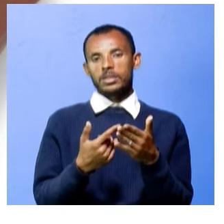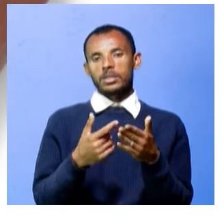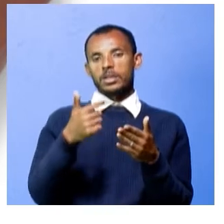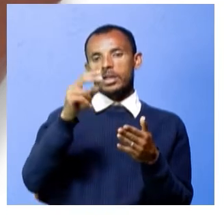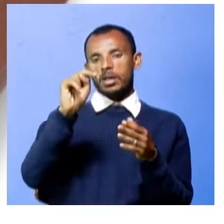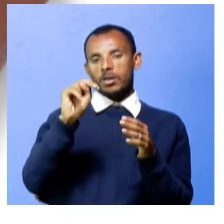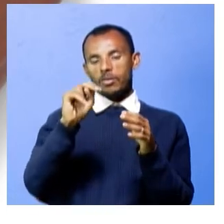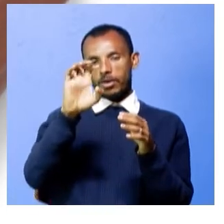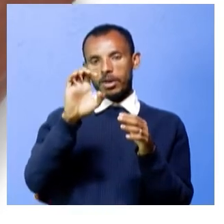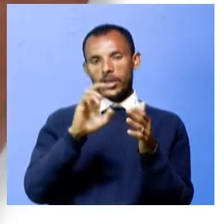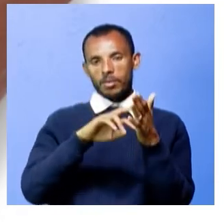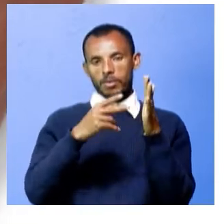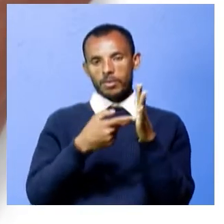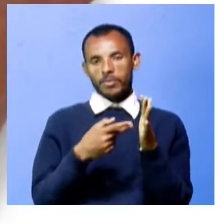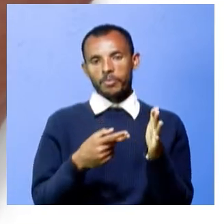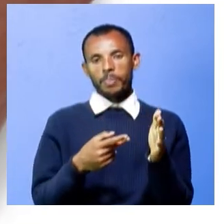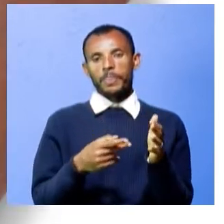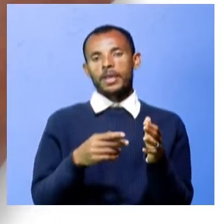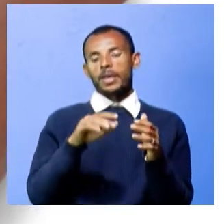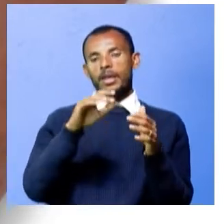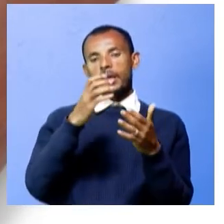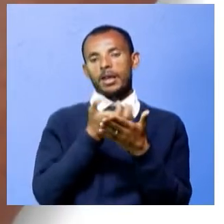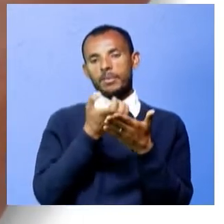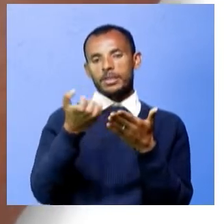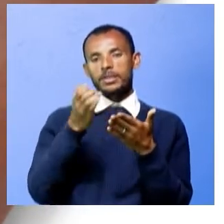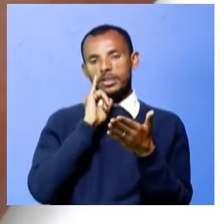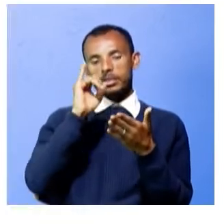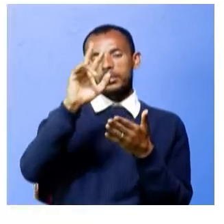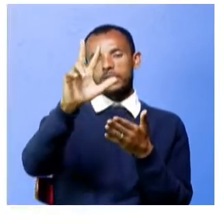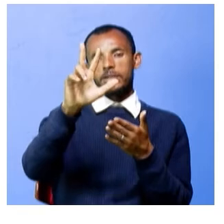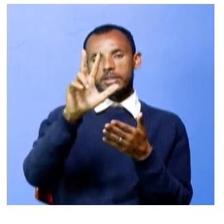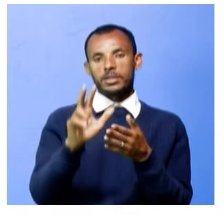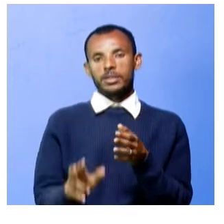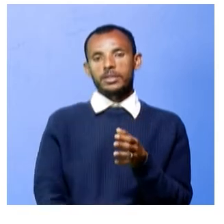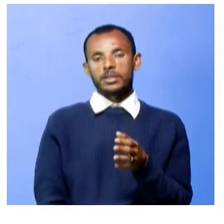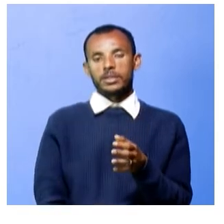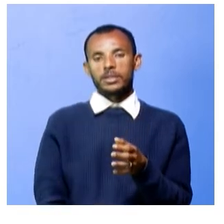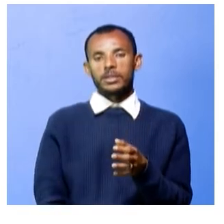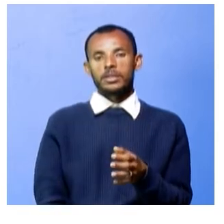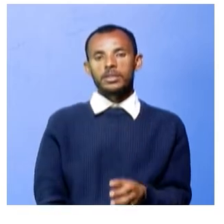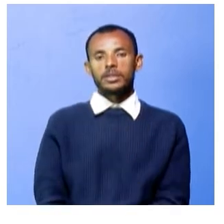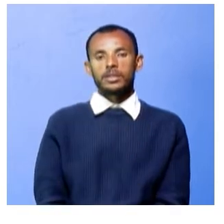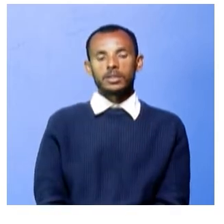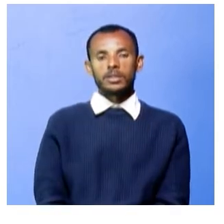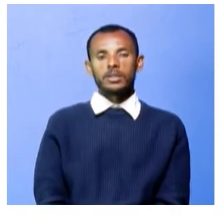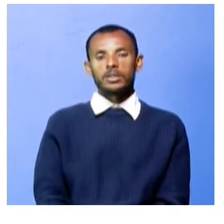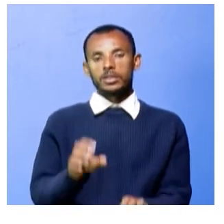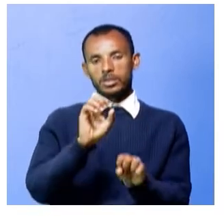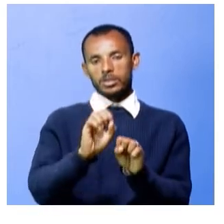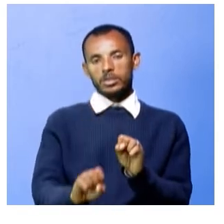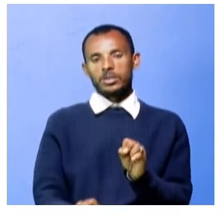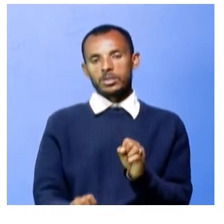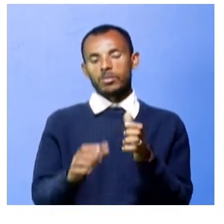e is, or the number of elements of set E is 3. Okay, so